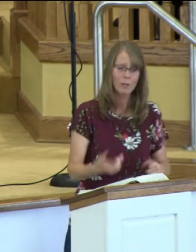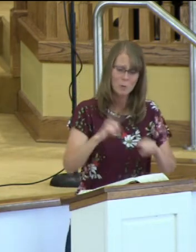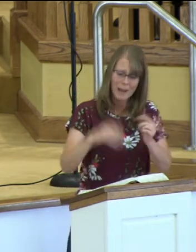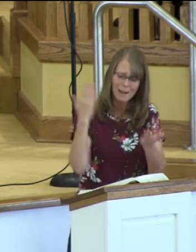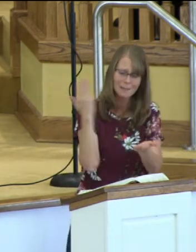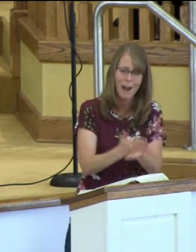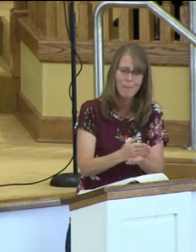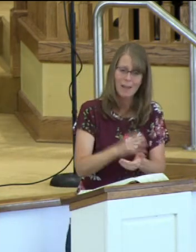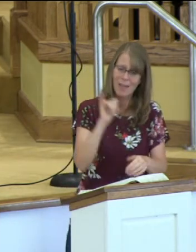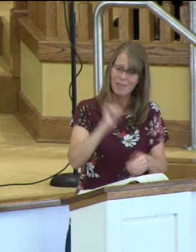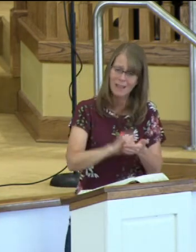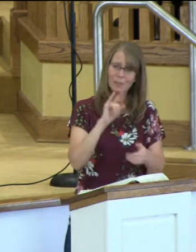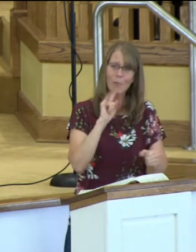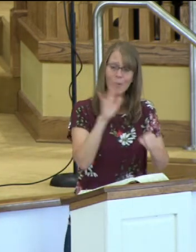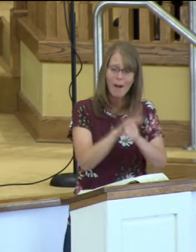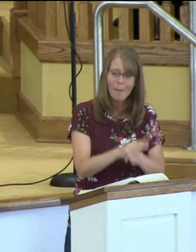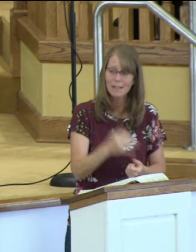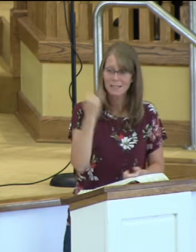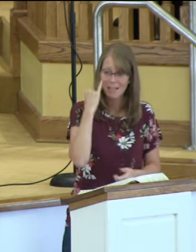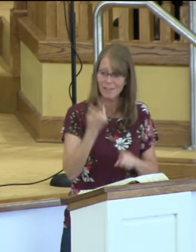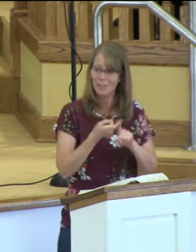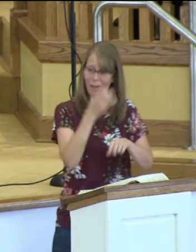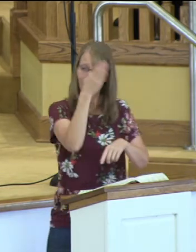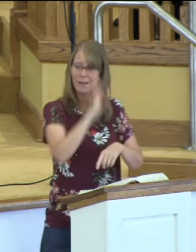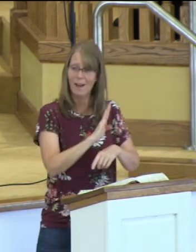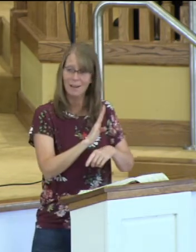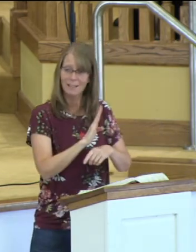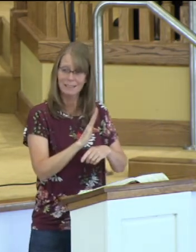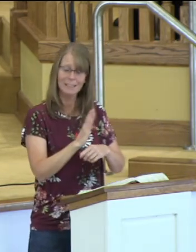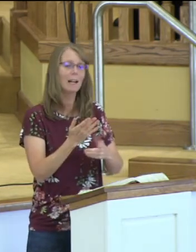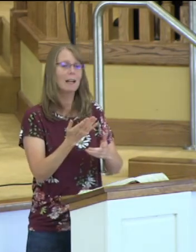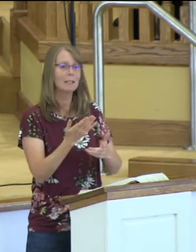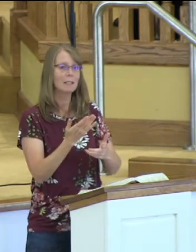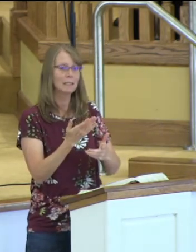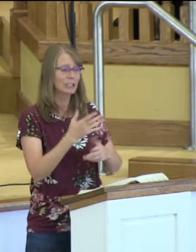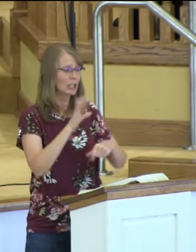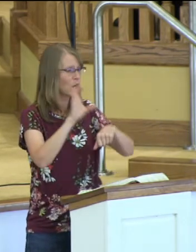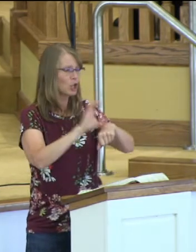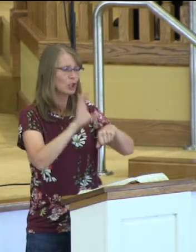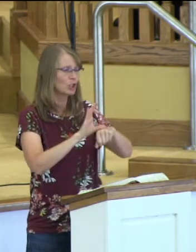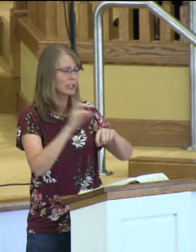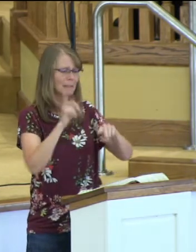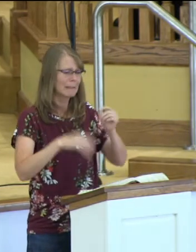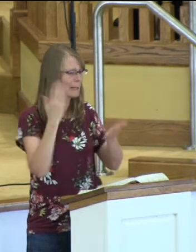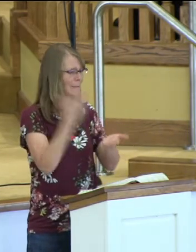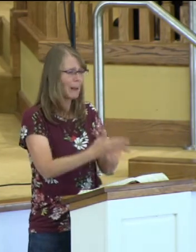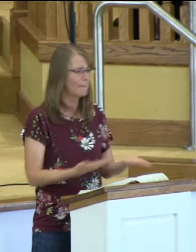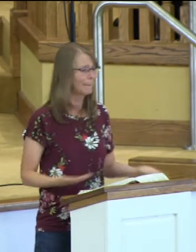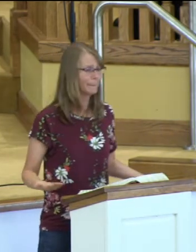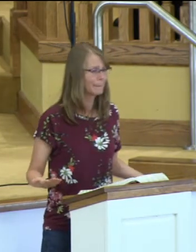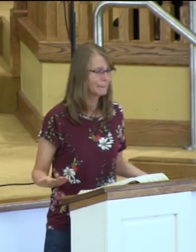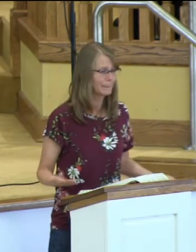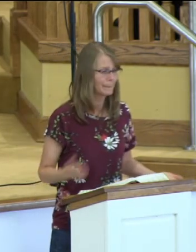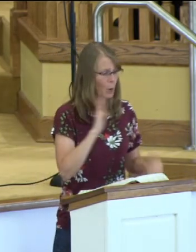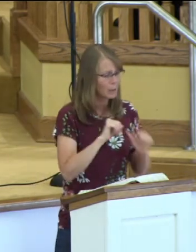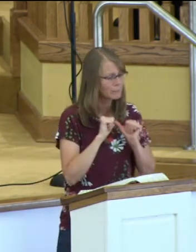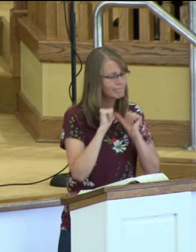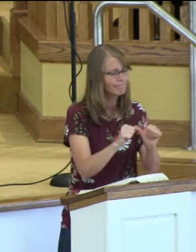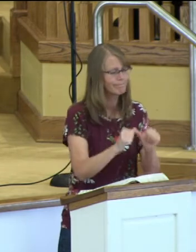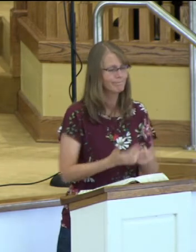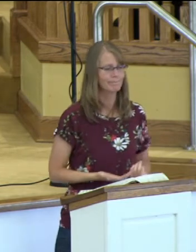that is a promise. Hey, listen, if it be of God, the seeker-sensitive churches will not stop it. It will continue